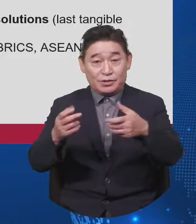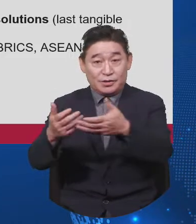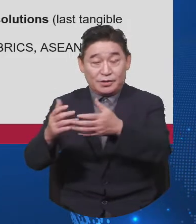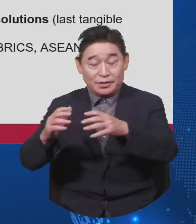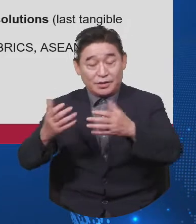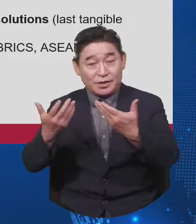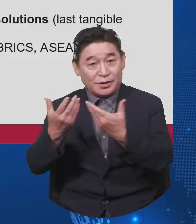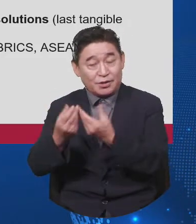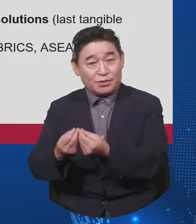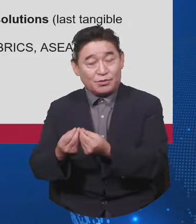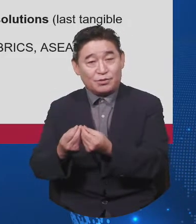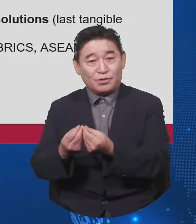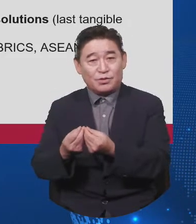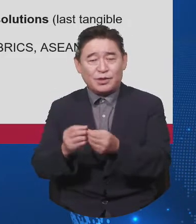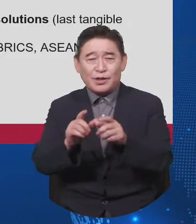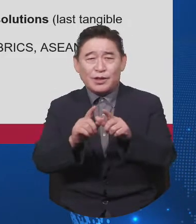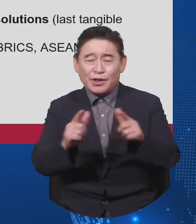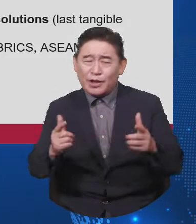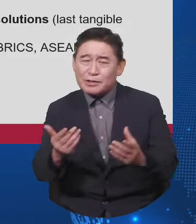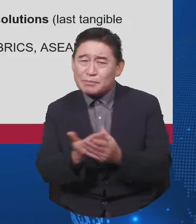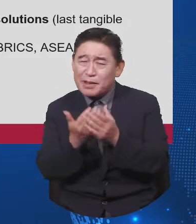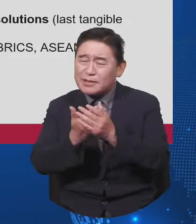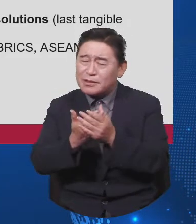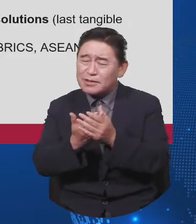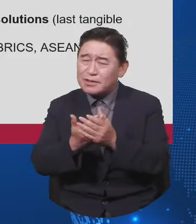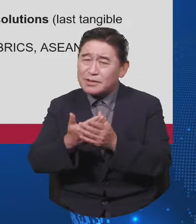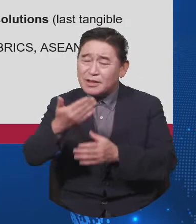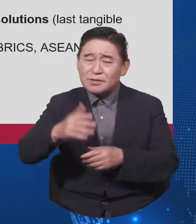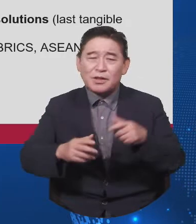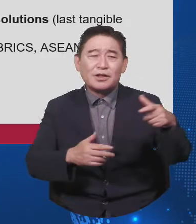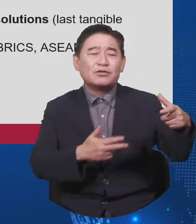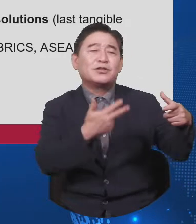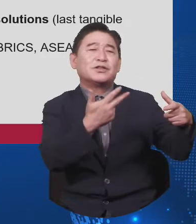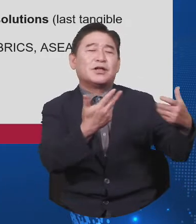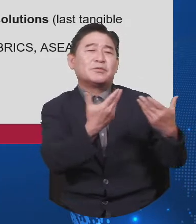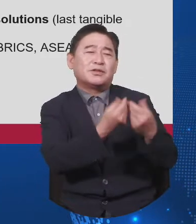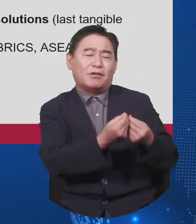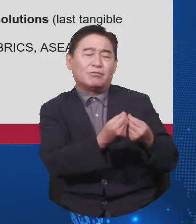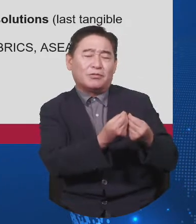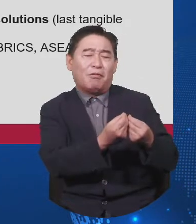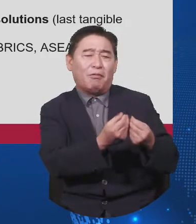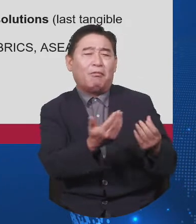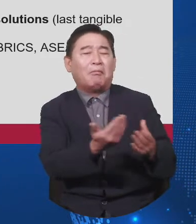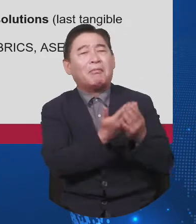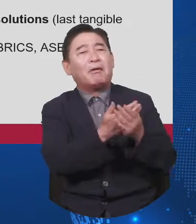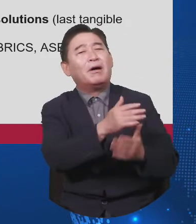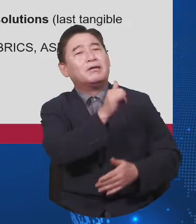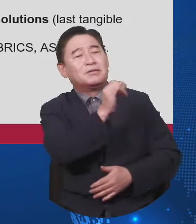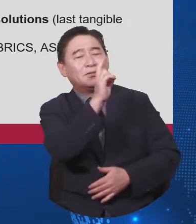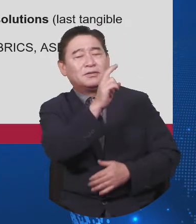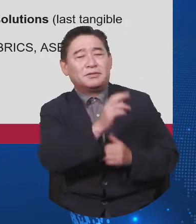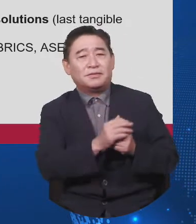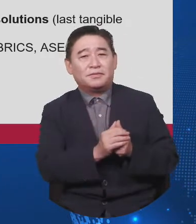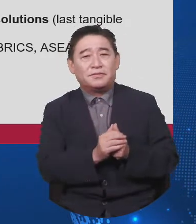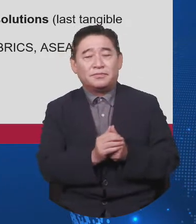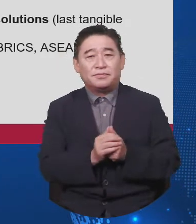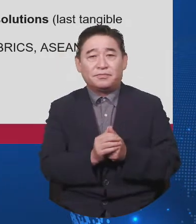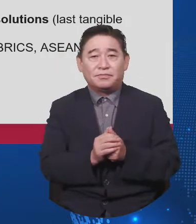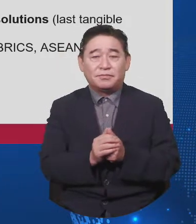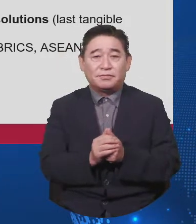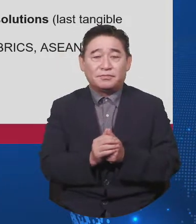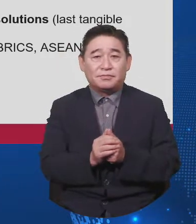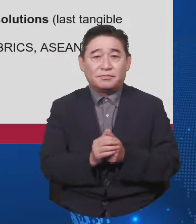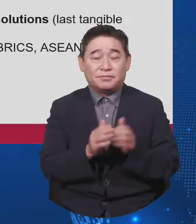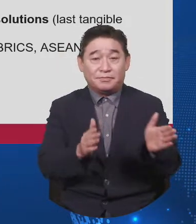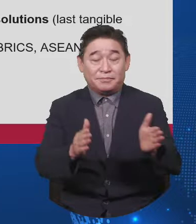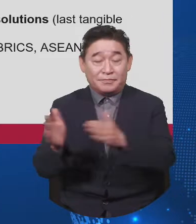G7, etc. So 2 main guiding questions are coming out of this for me. how to find a strategic approach in times